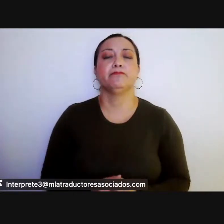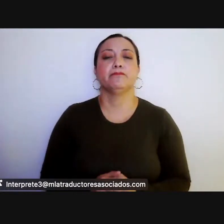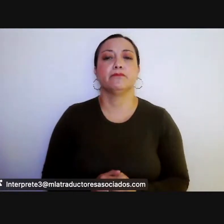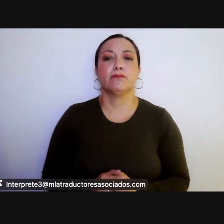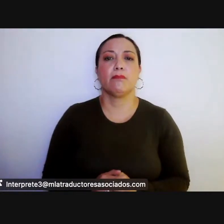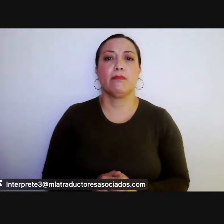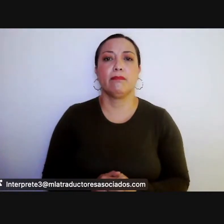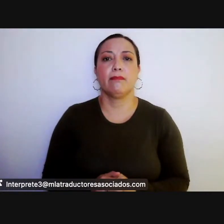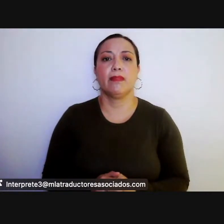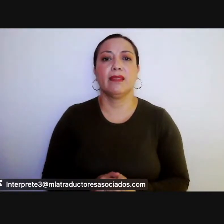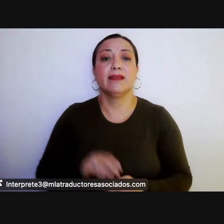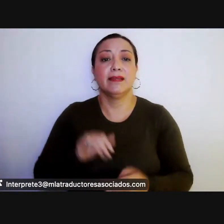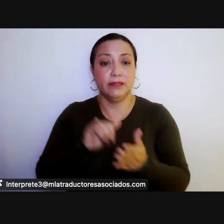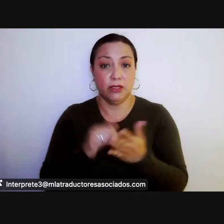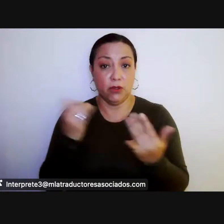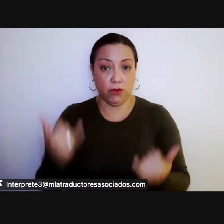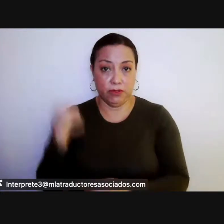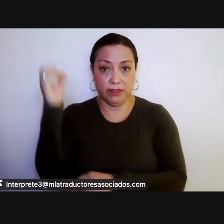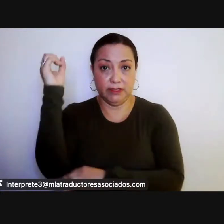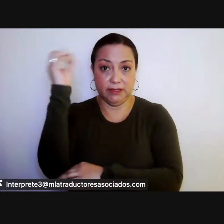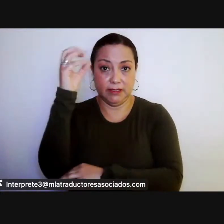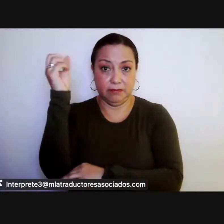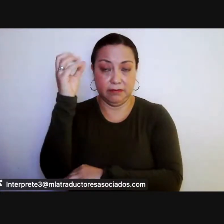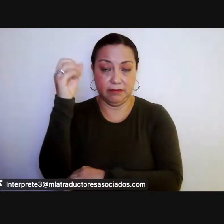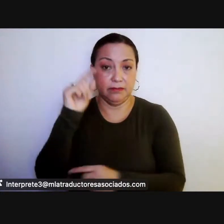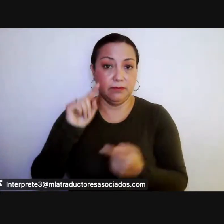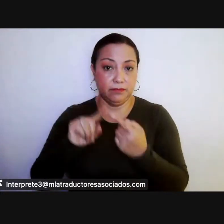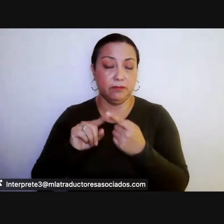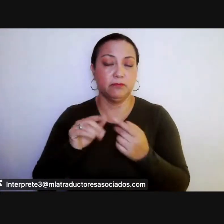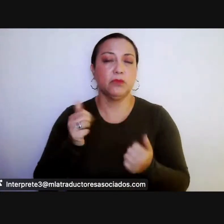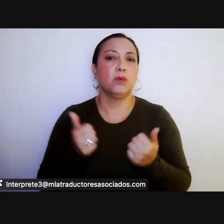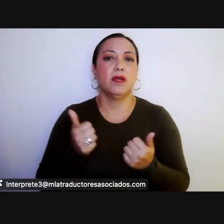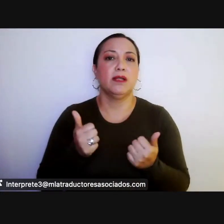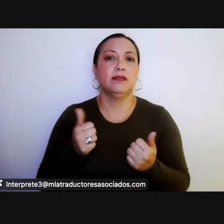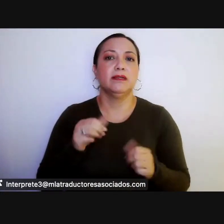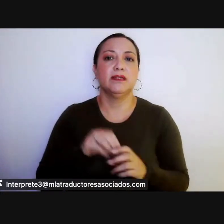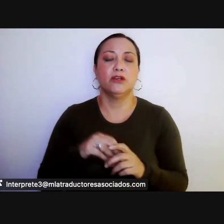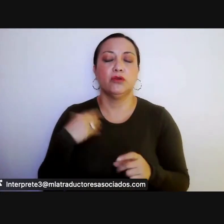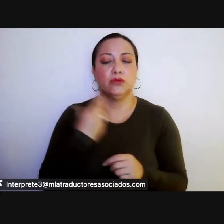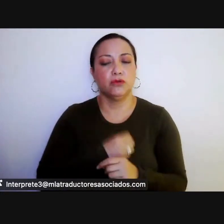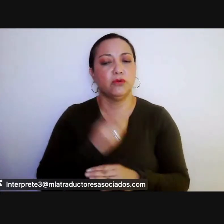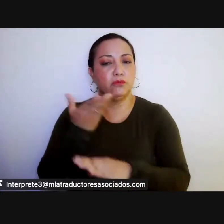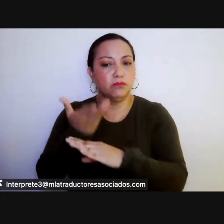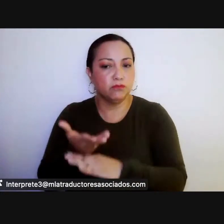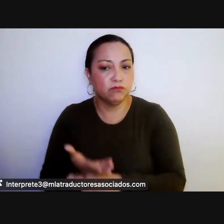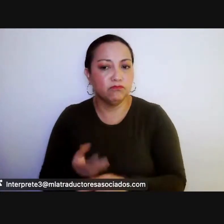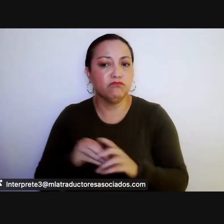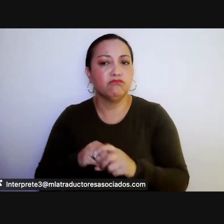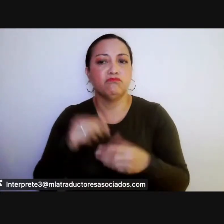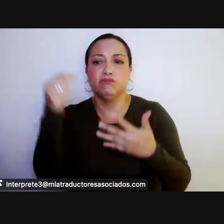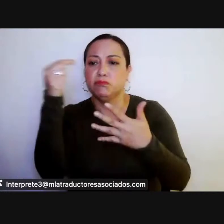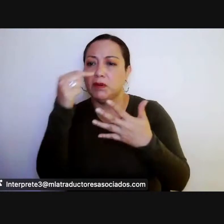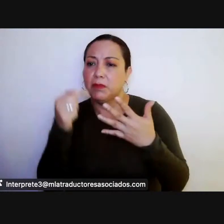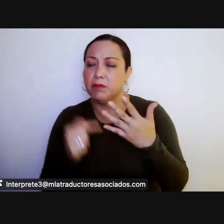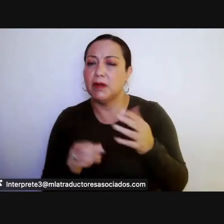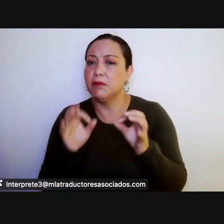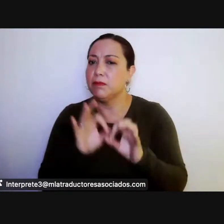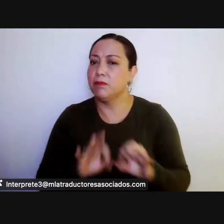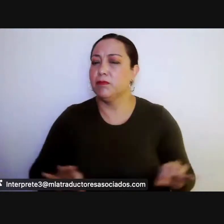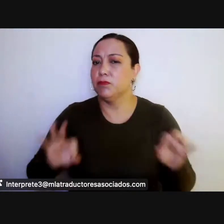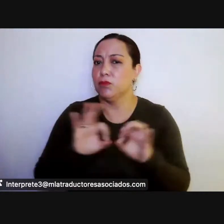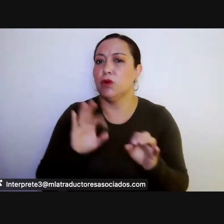region. This seminar has the objective to set up some of the